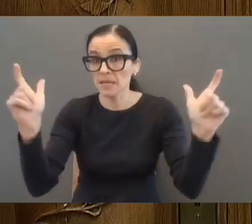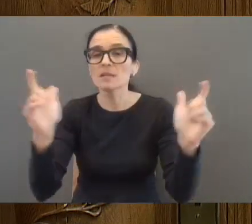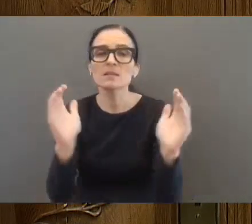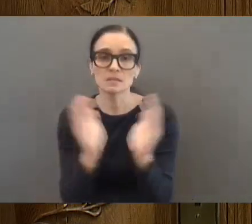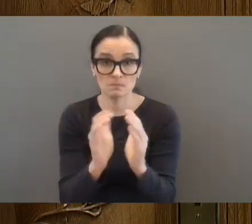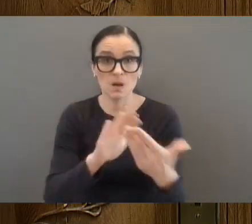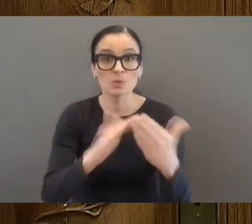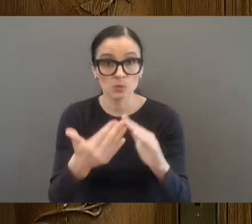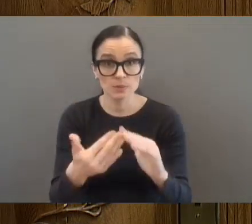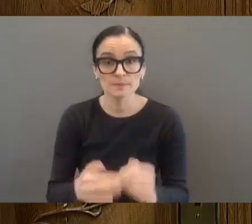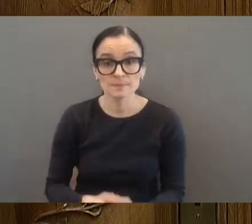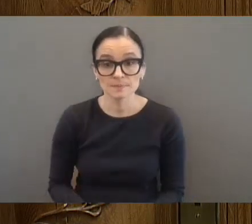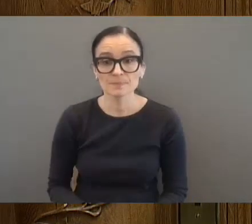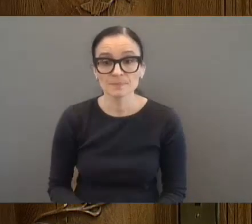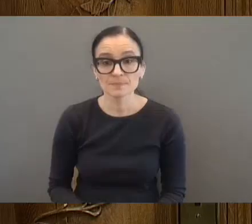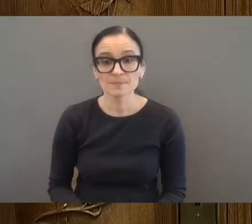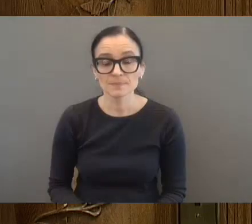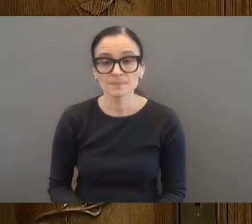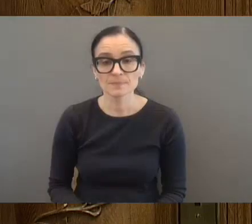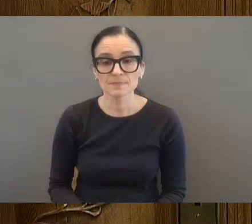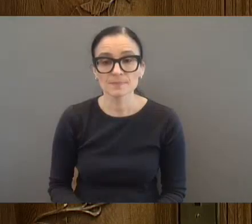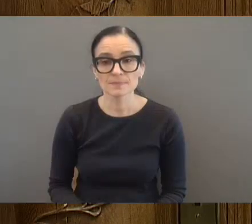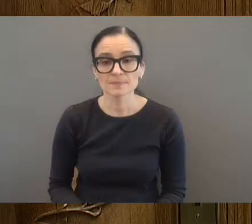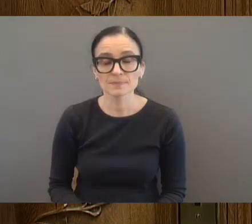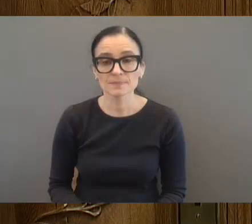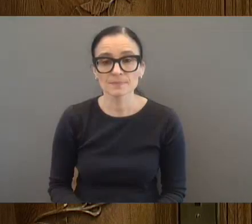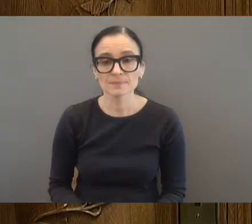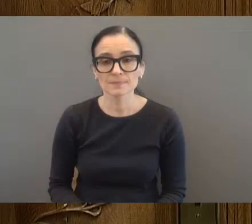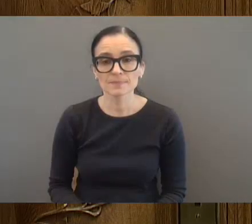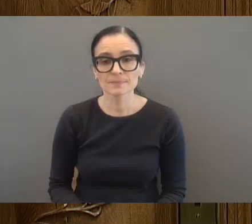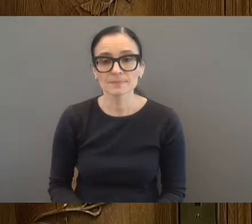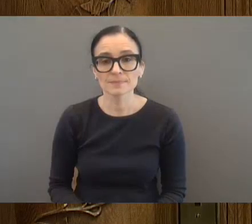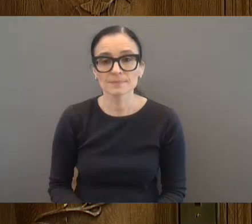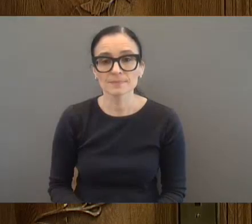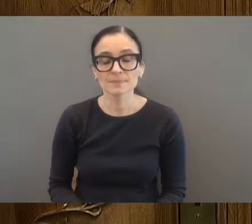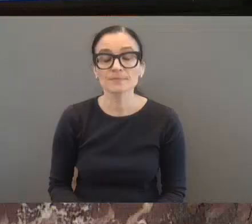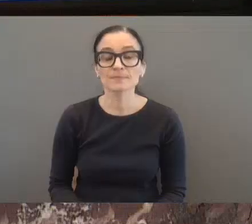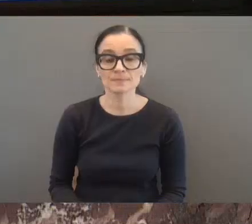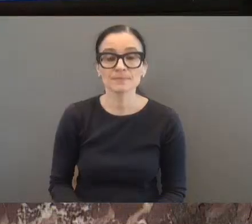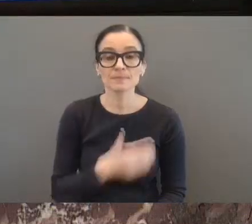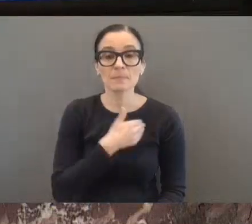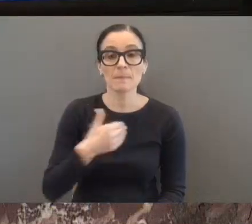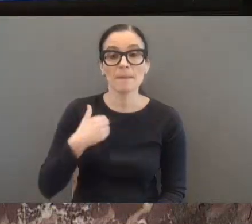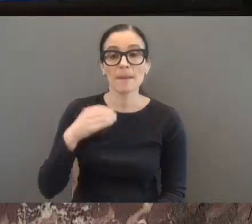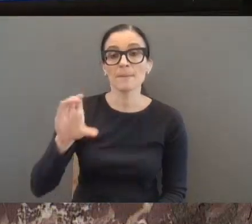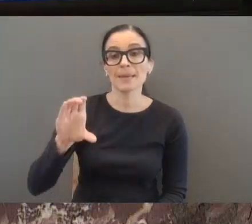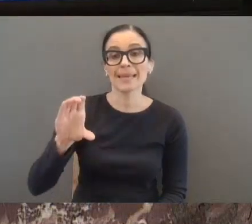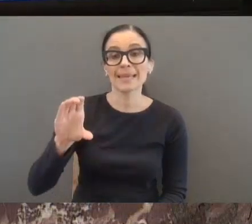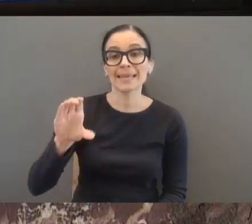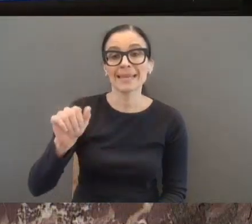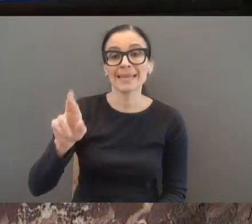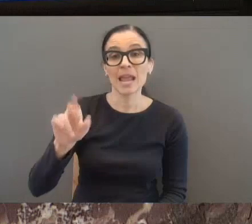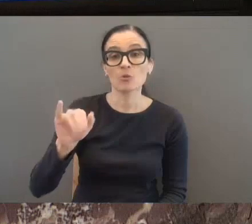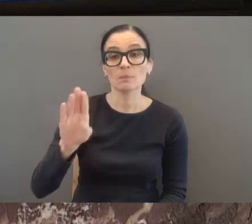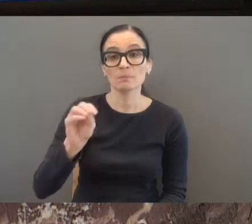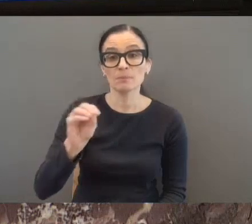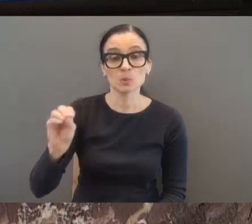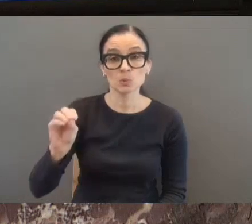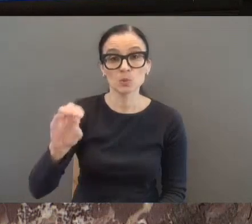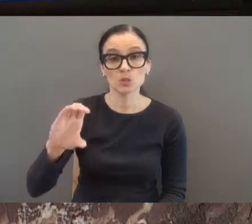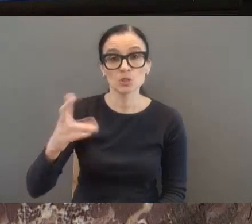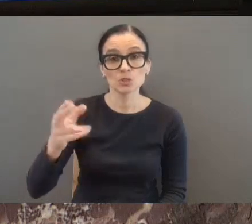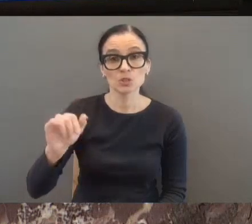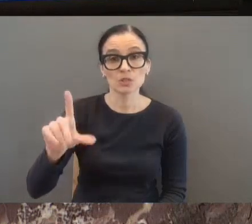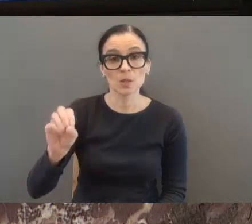Member for Cariboo-Chilcotin. Thank you, Mr. Speaker. Cariboo Memorial Hospital has had 18 days of emergency closures over